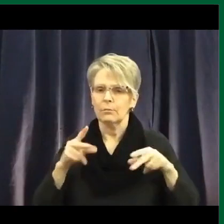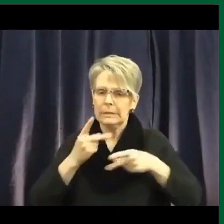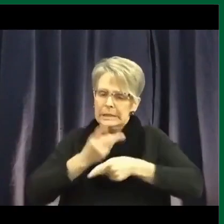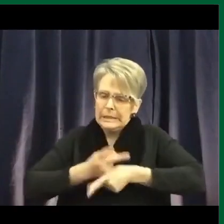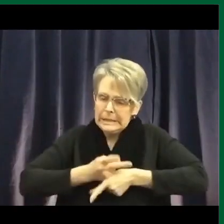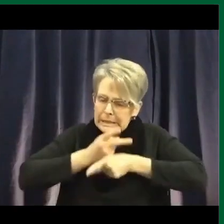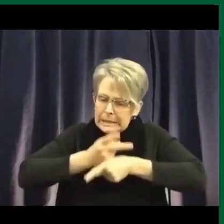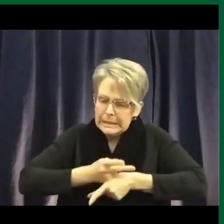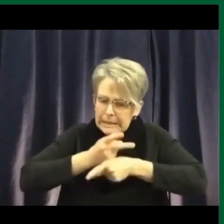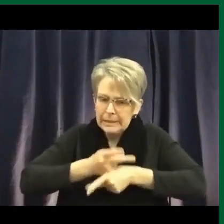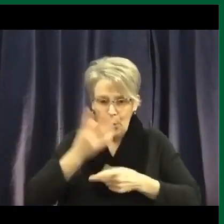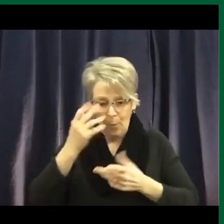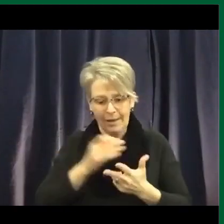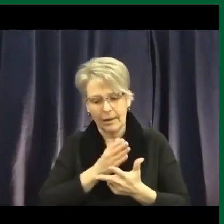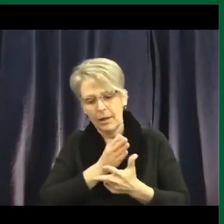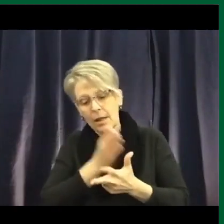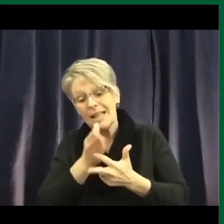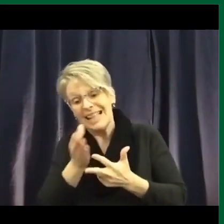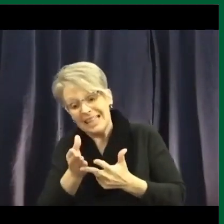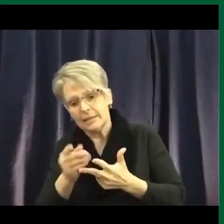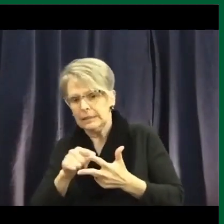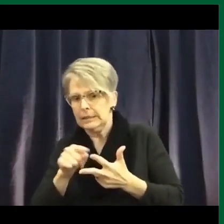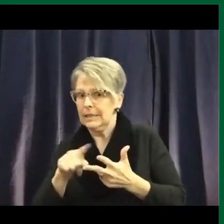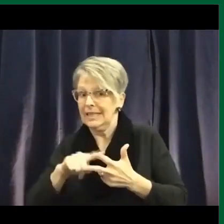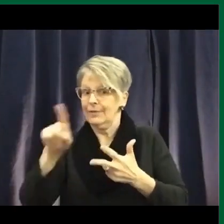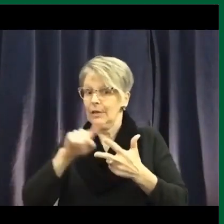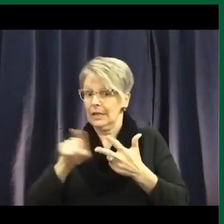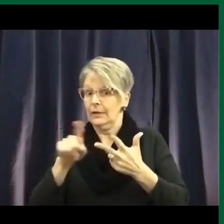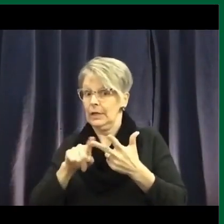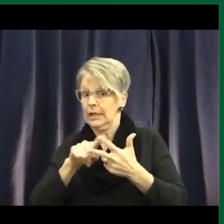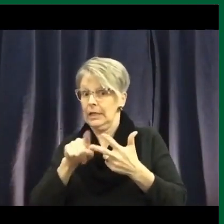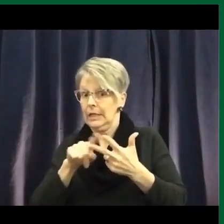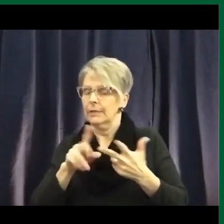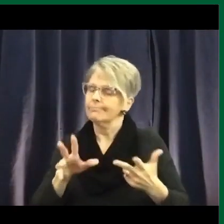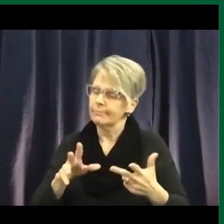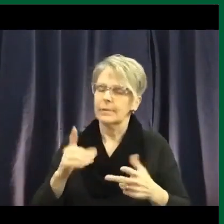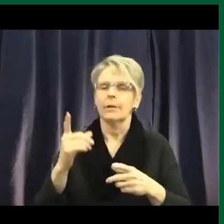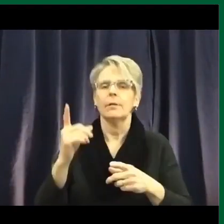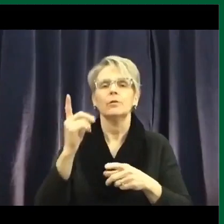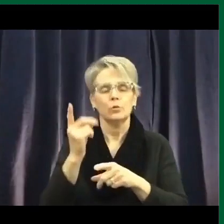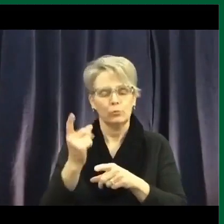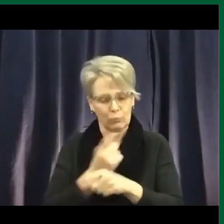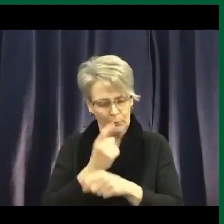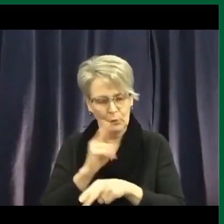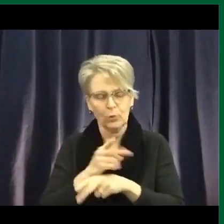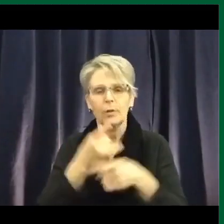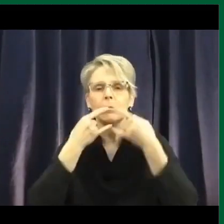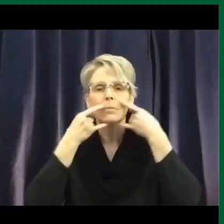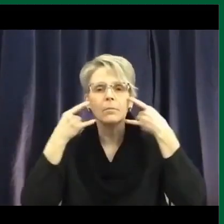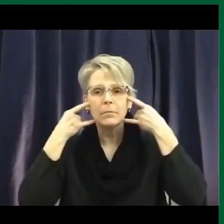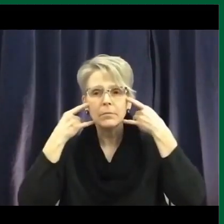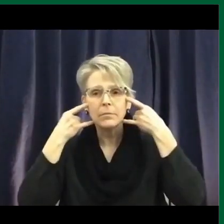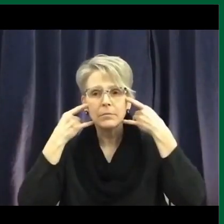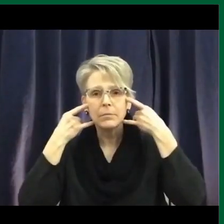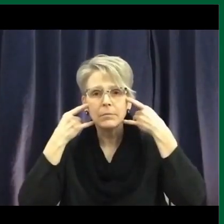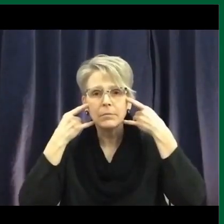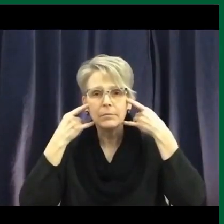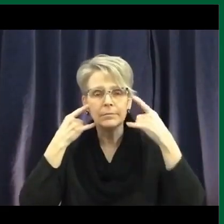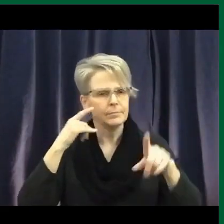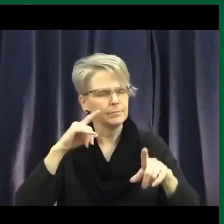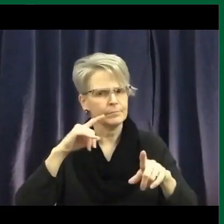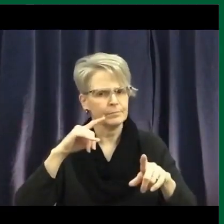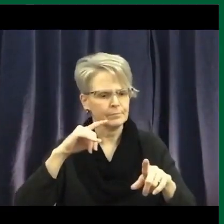to our consistent best practices, especially, appropriate mask use. I just add to that, Lisa. As